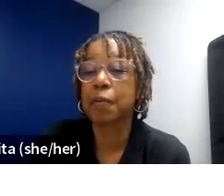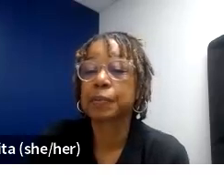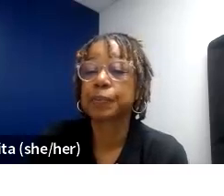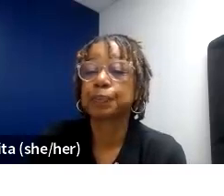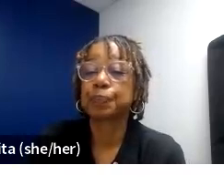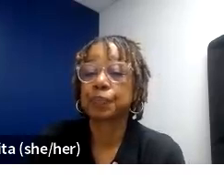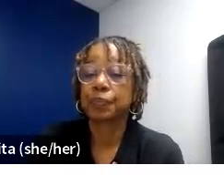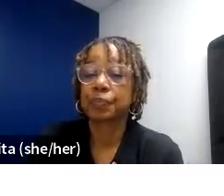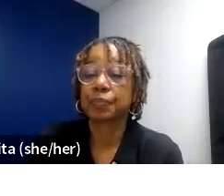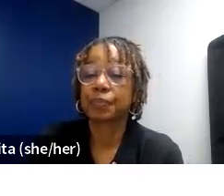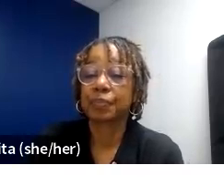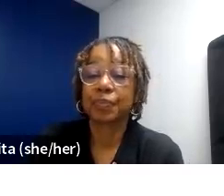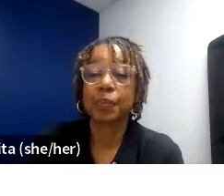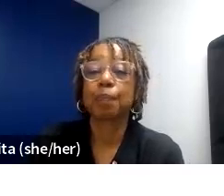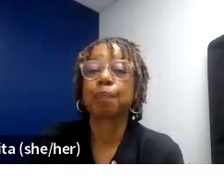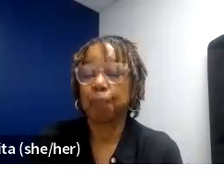here.